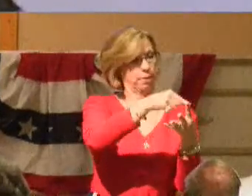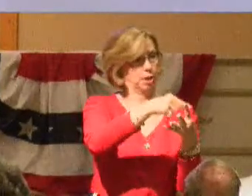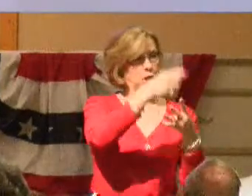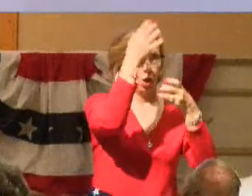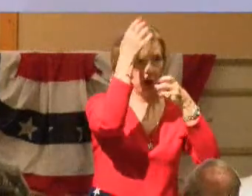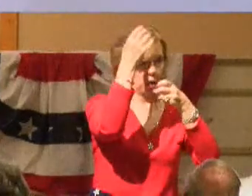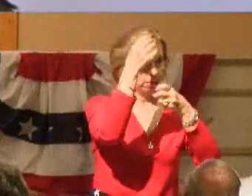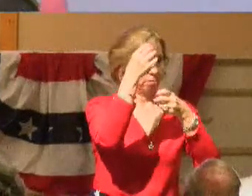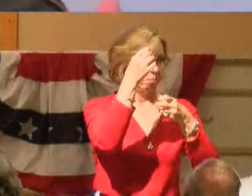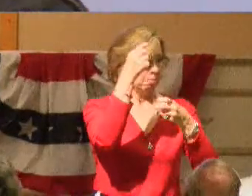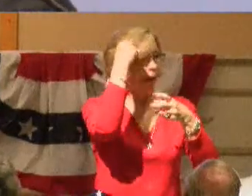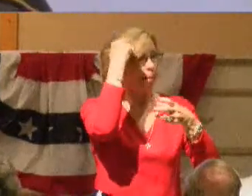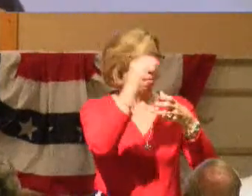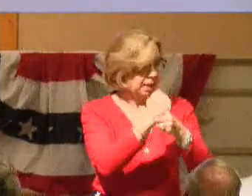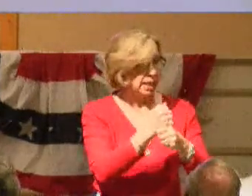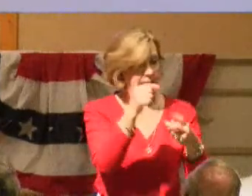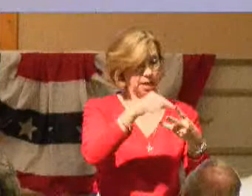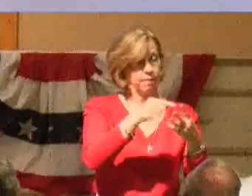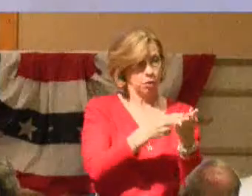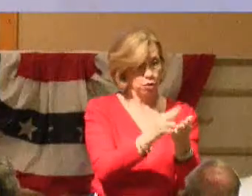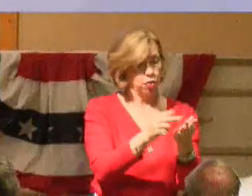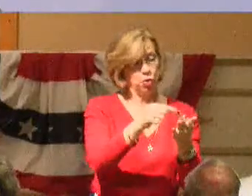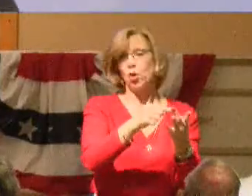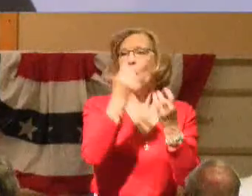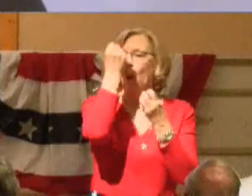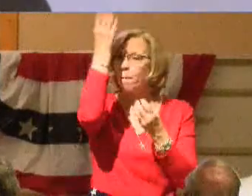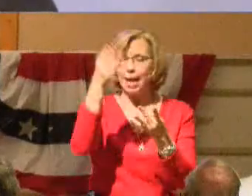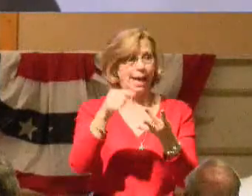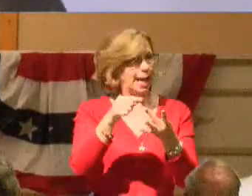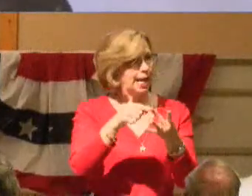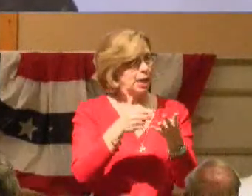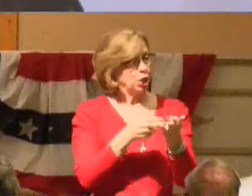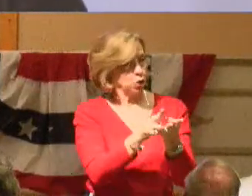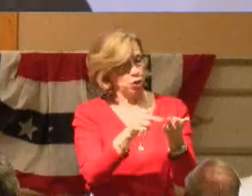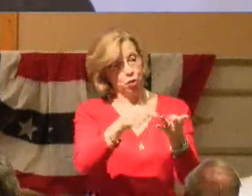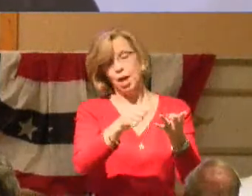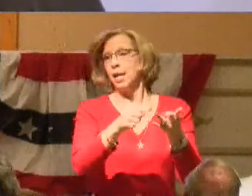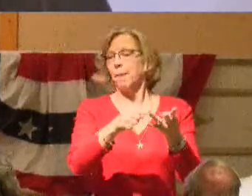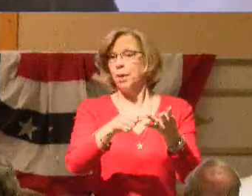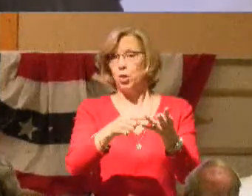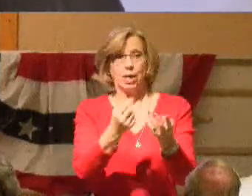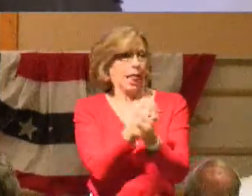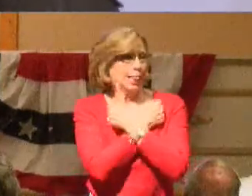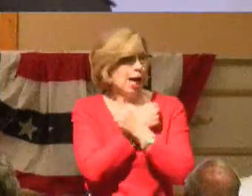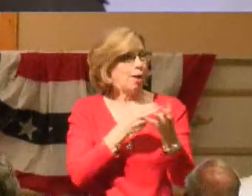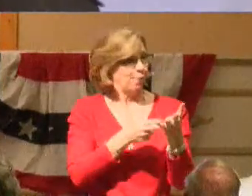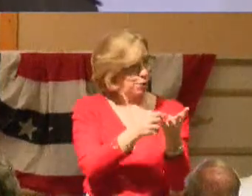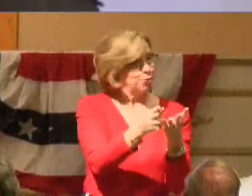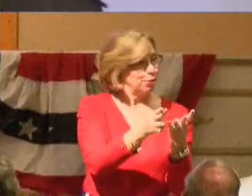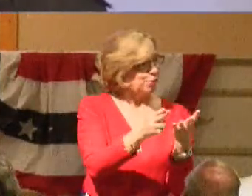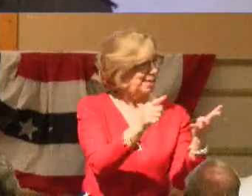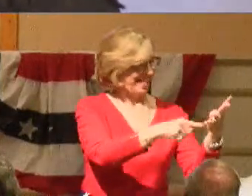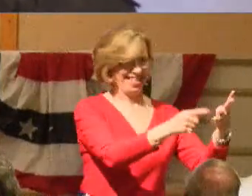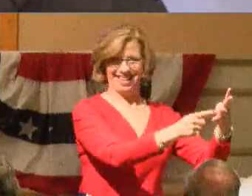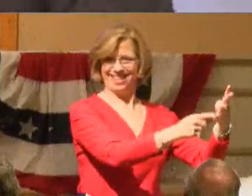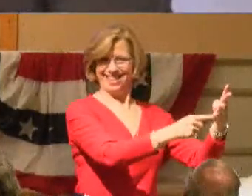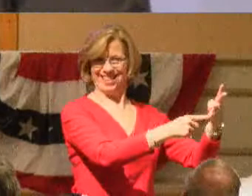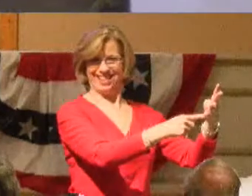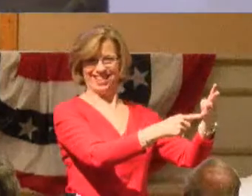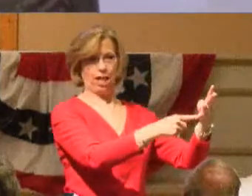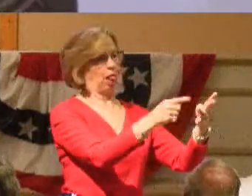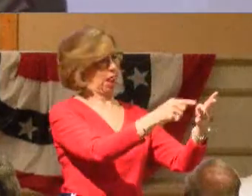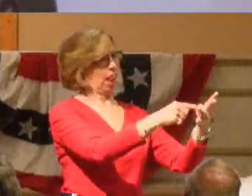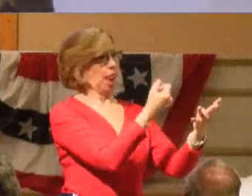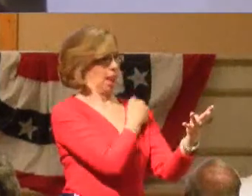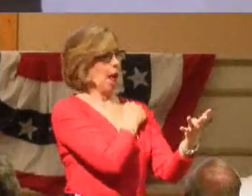stand in the truth. We have to obey the truth. Number 3, Baptist. And we're almost done. We have to love the